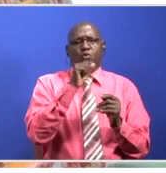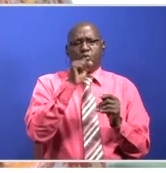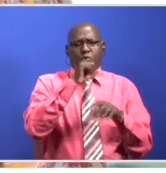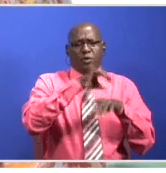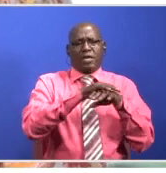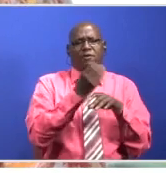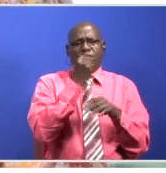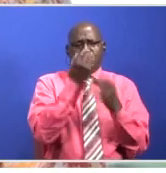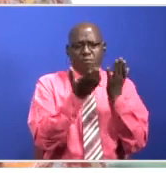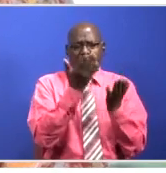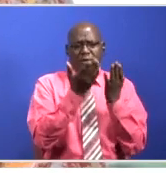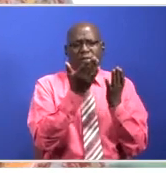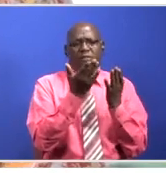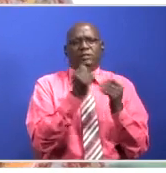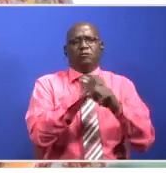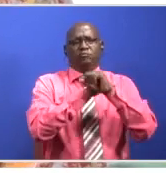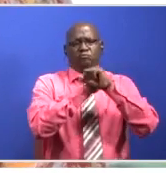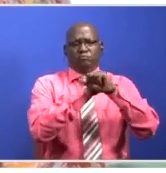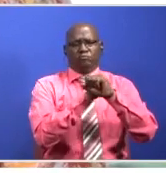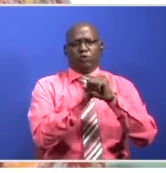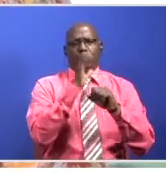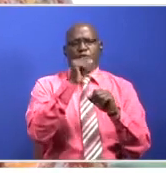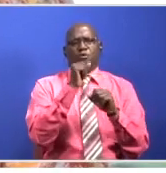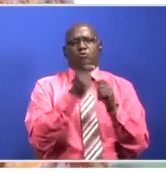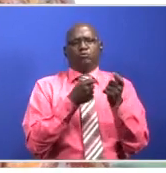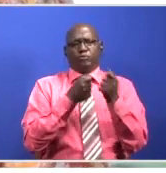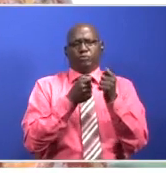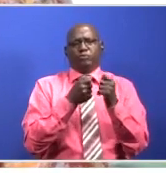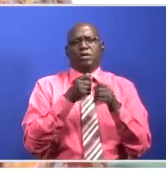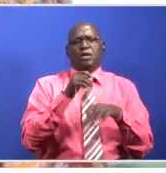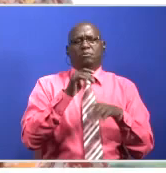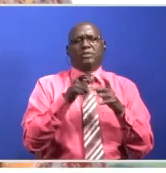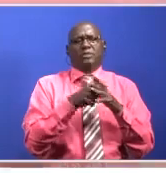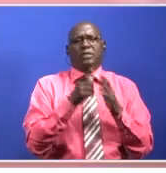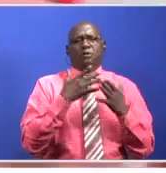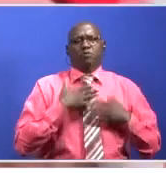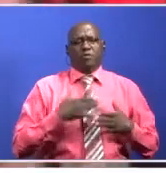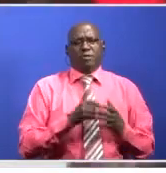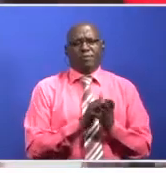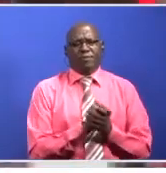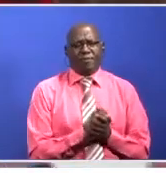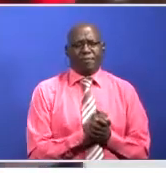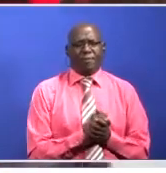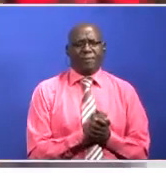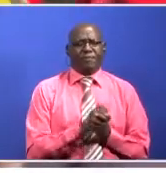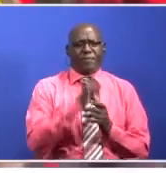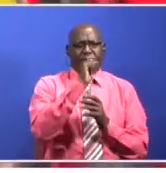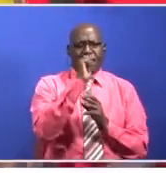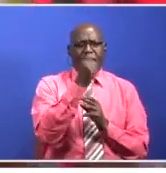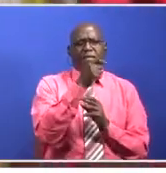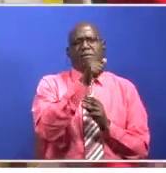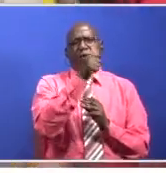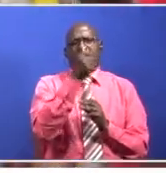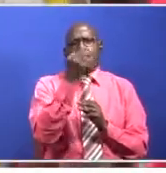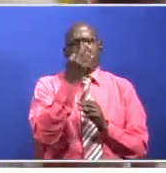from the pesticides that can also be able to trigger cancer in the body or any other lifestyle disease. Kenya, like other third world